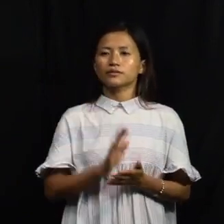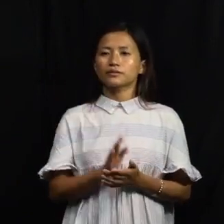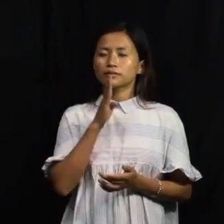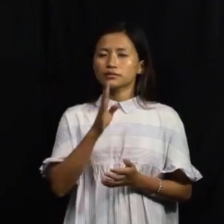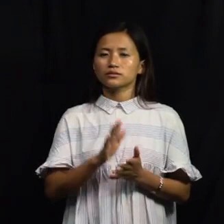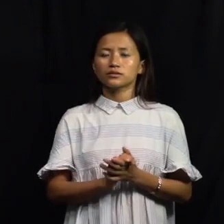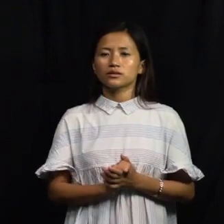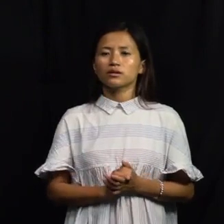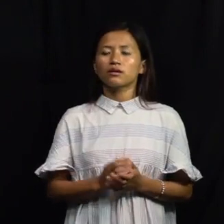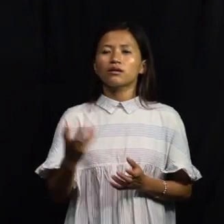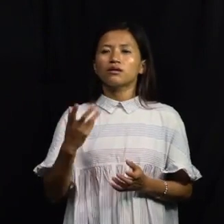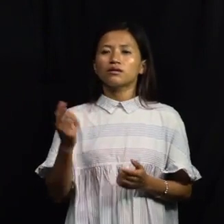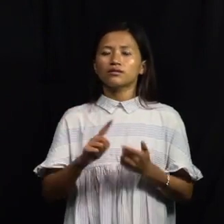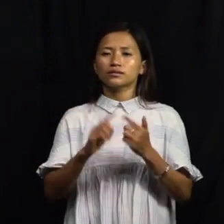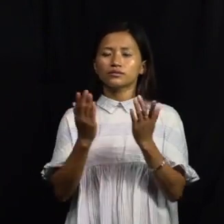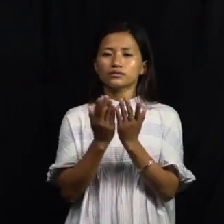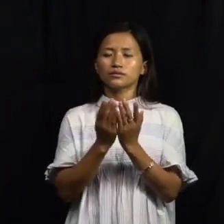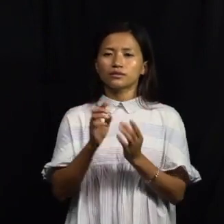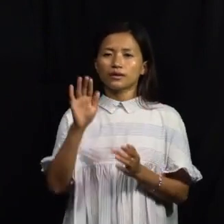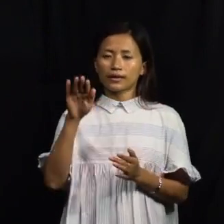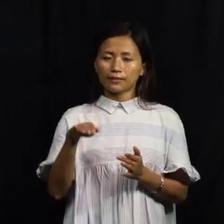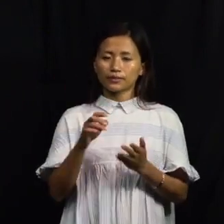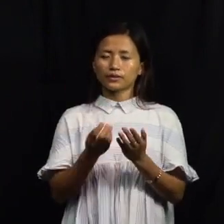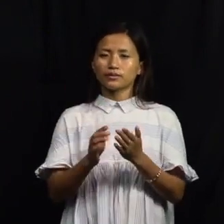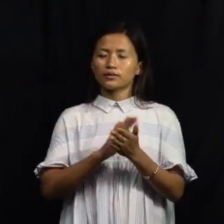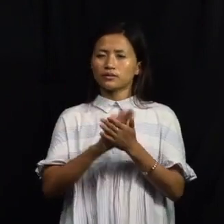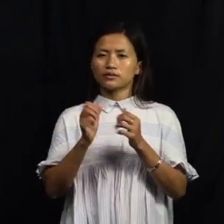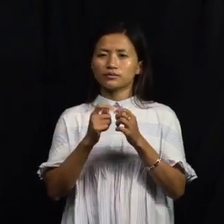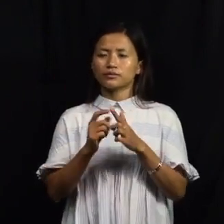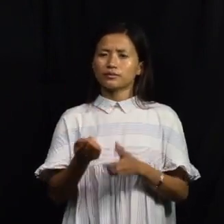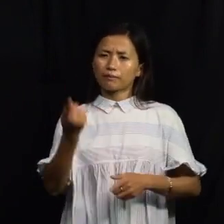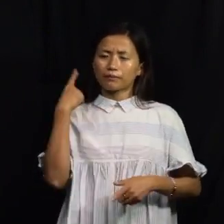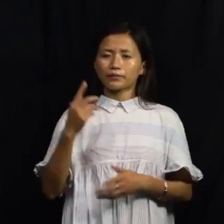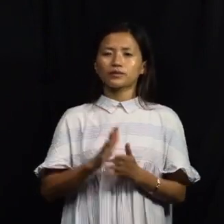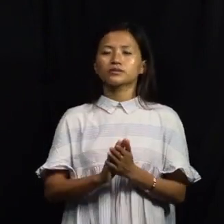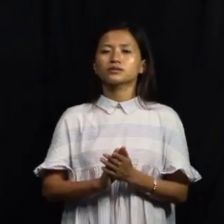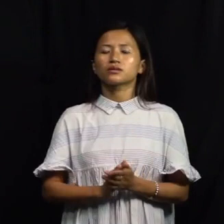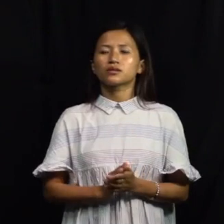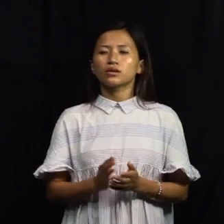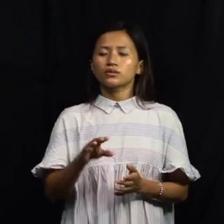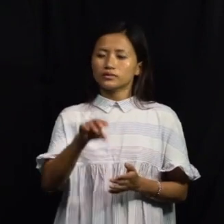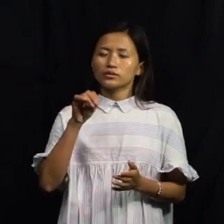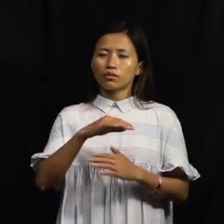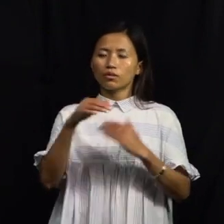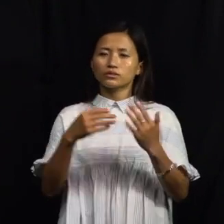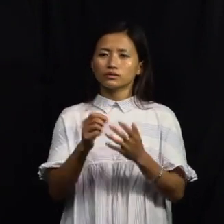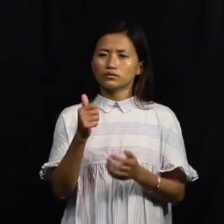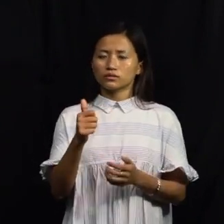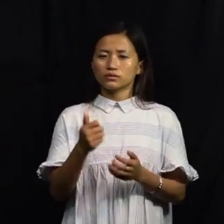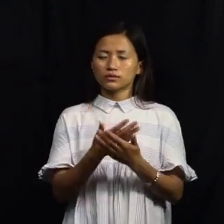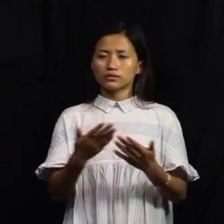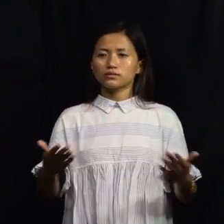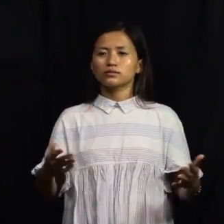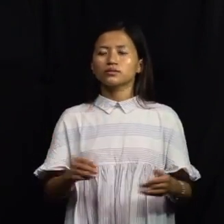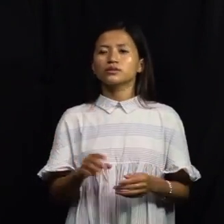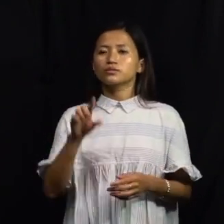must understand how education has happened in the past, right? So we will take all the good things from the past and